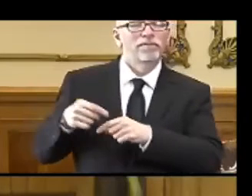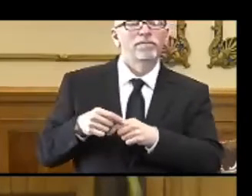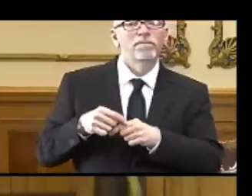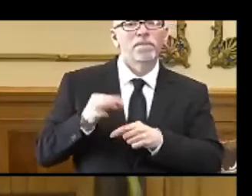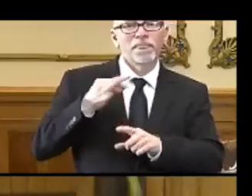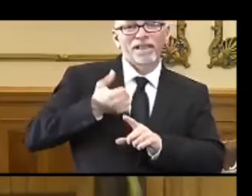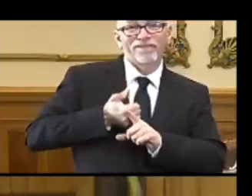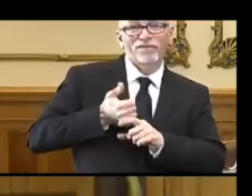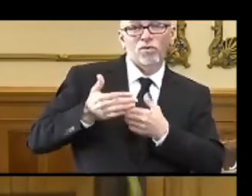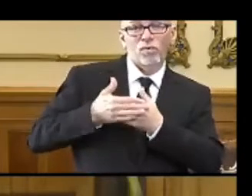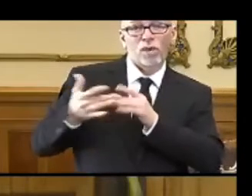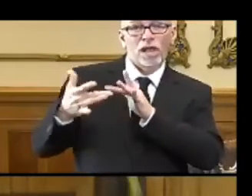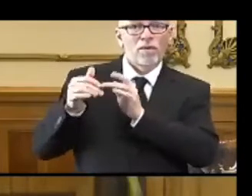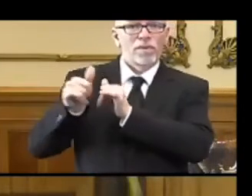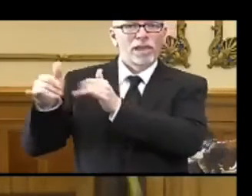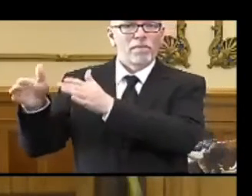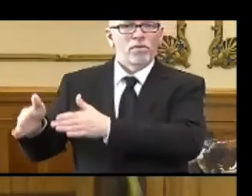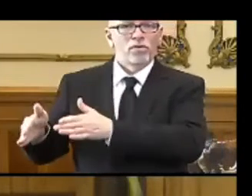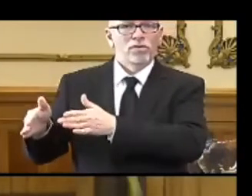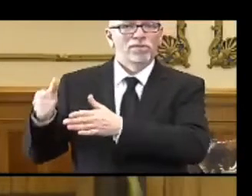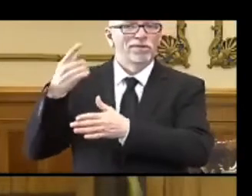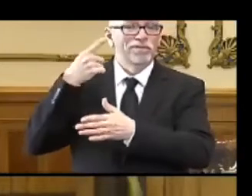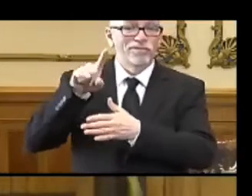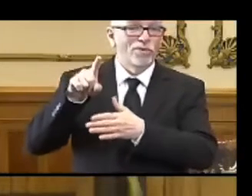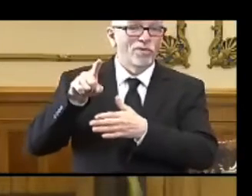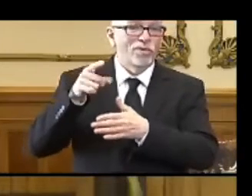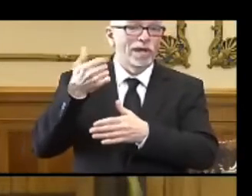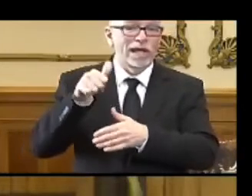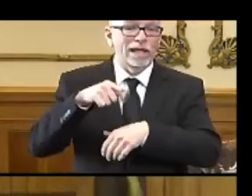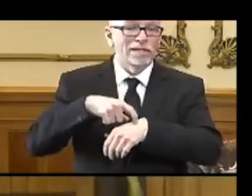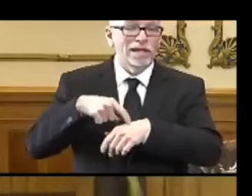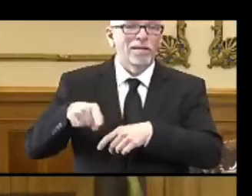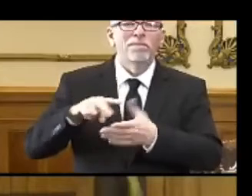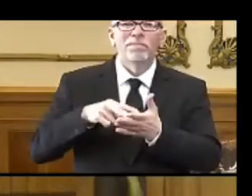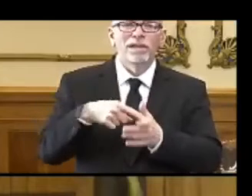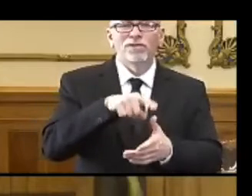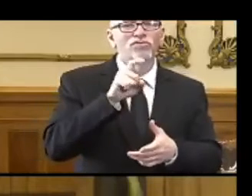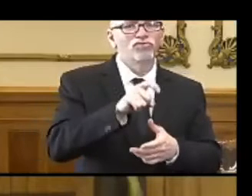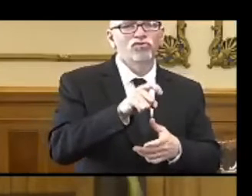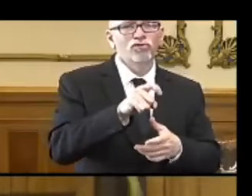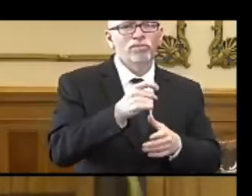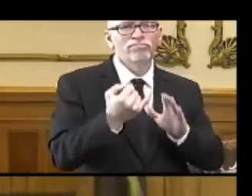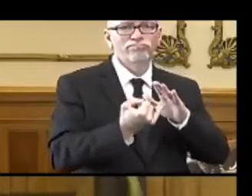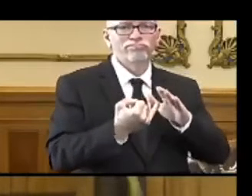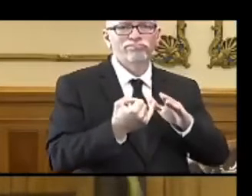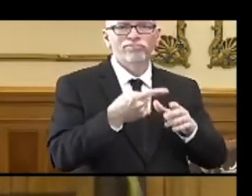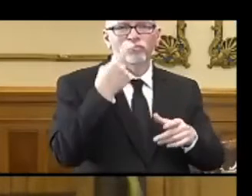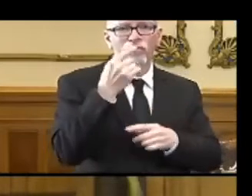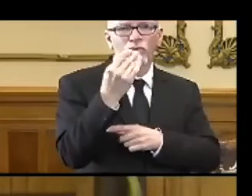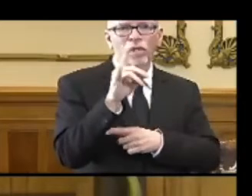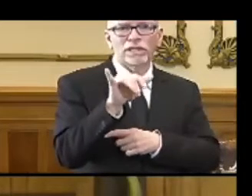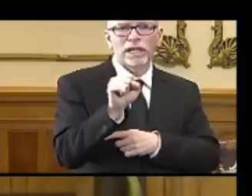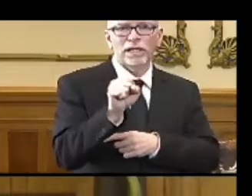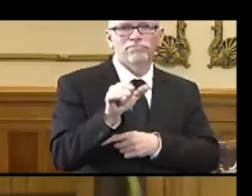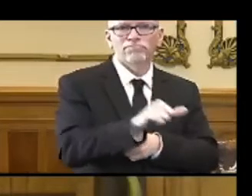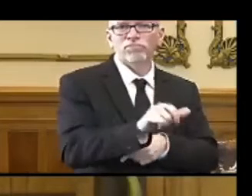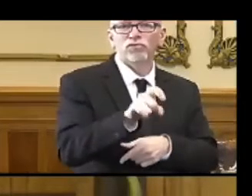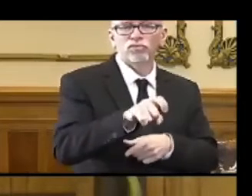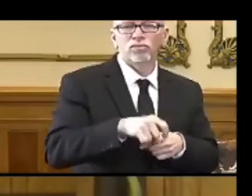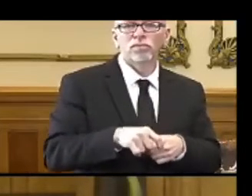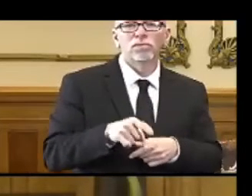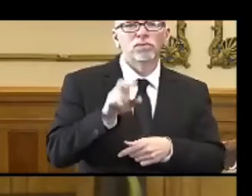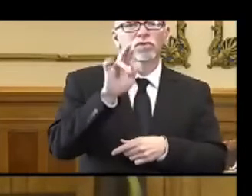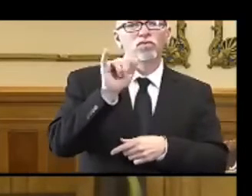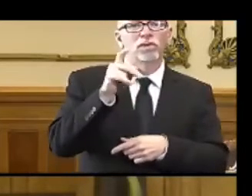if she was in close contact with that individual for a period of time, she should be in quarantine for 14 days. The risk